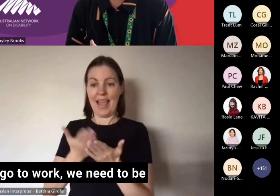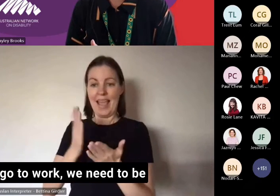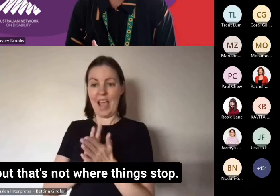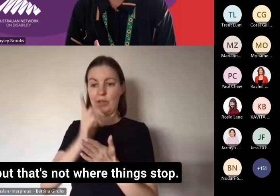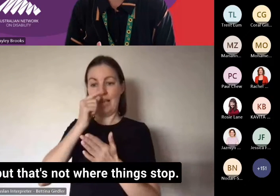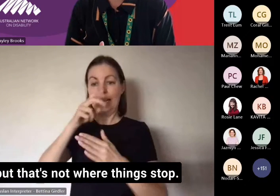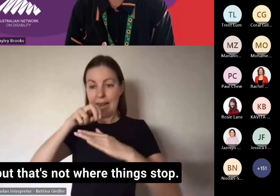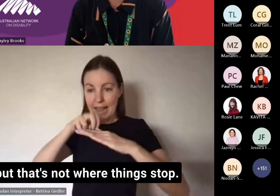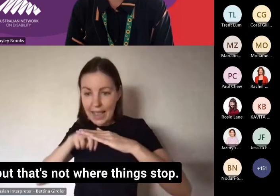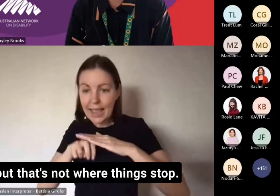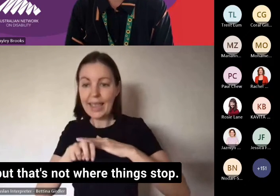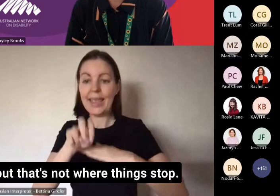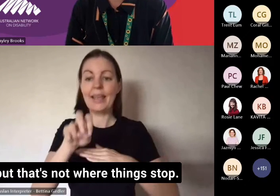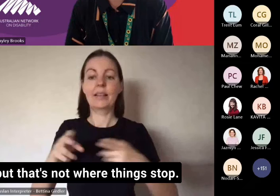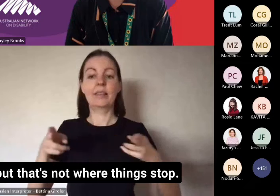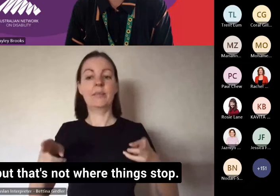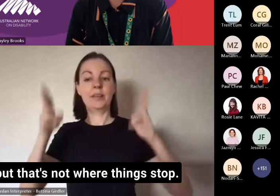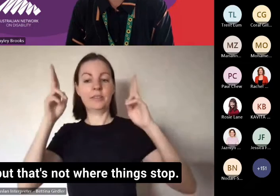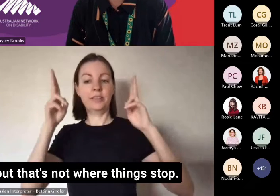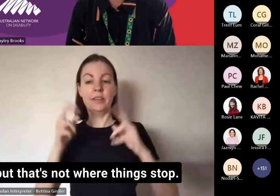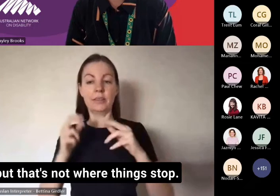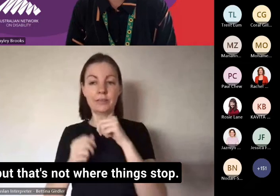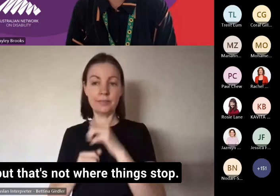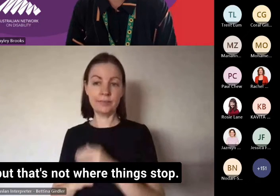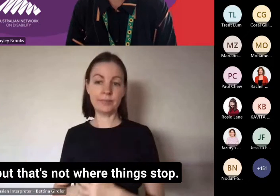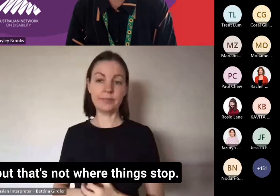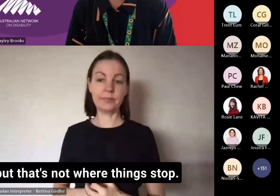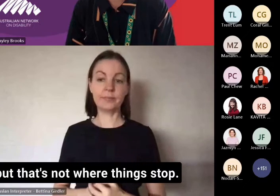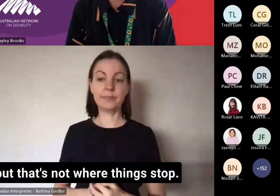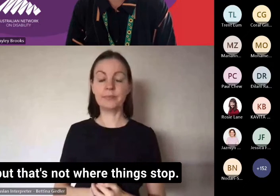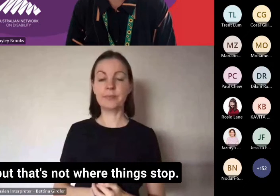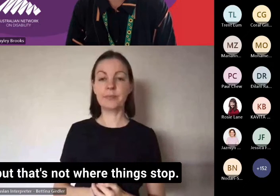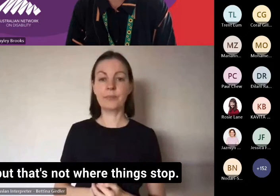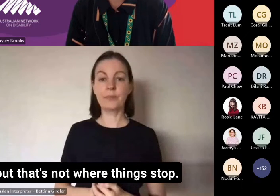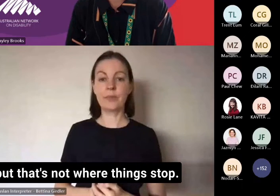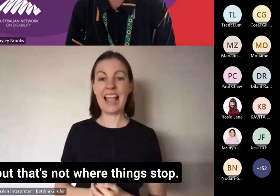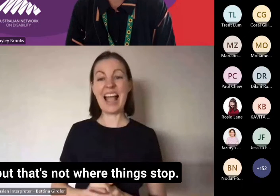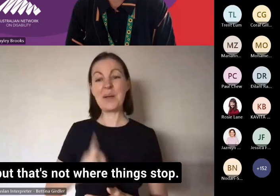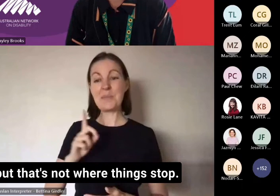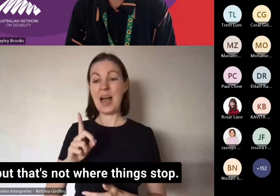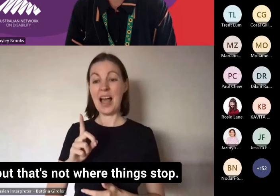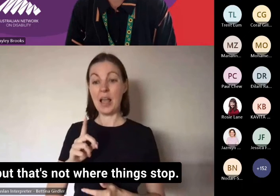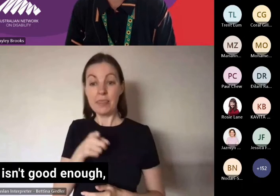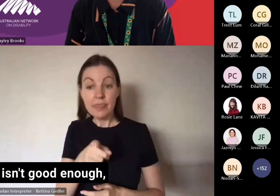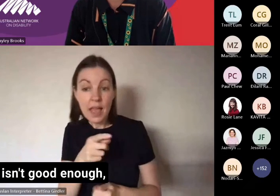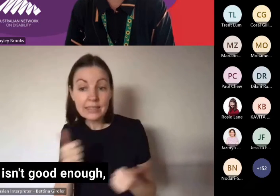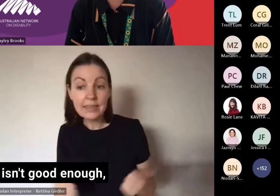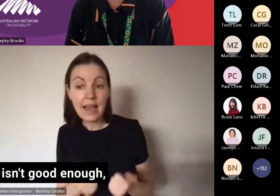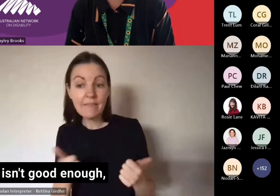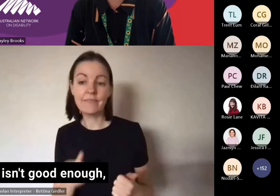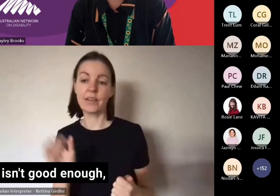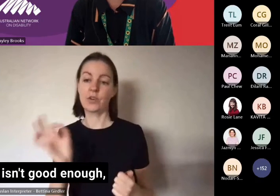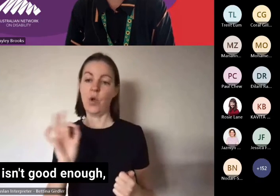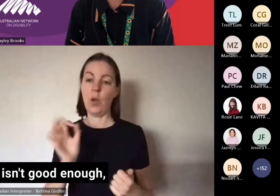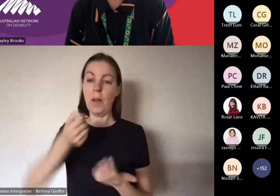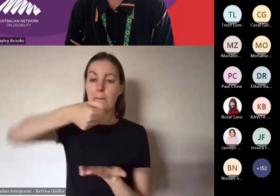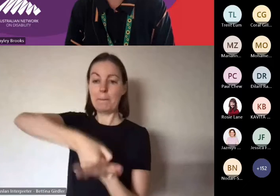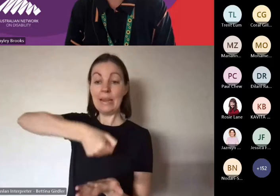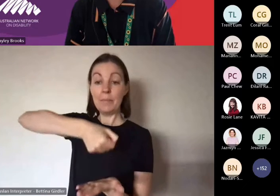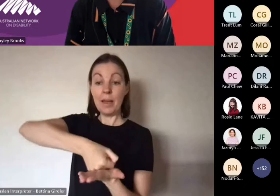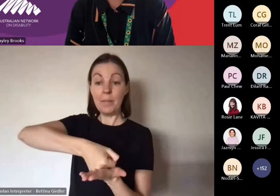work, we need to be able to get into work. But it's not, you know, that's not where things stop. Minimum isn't good